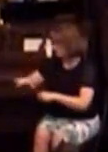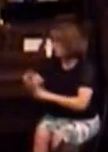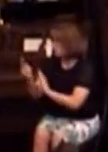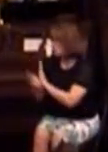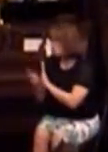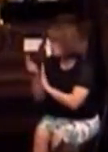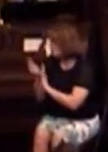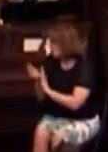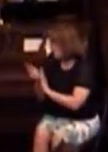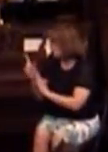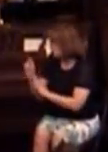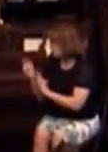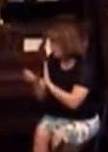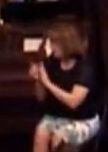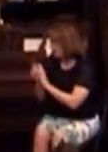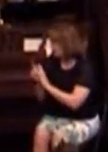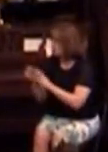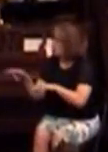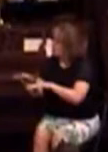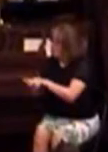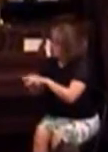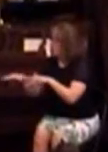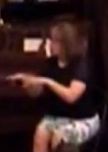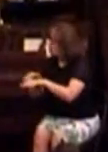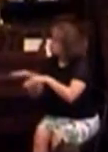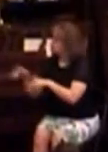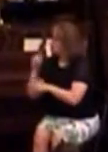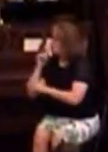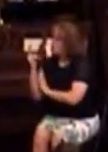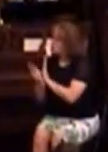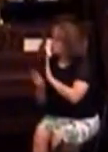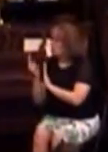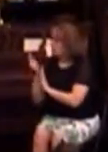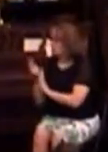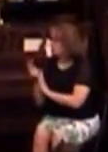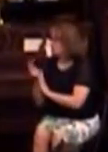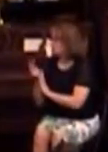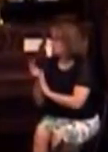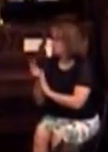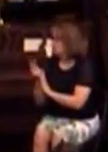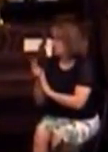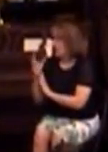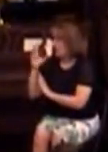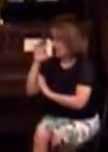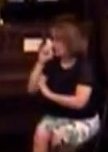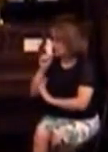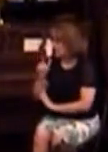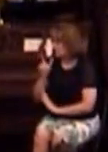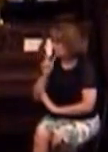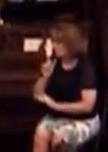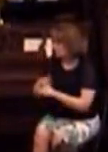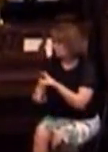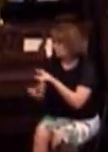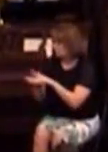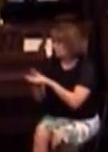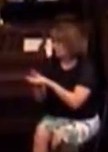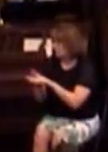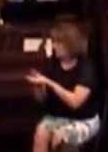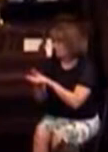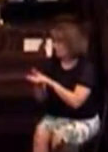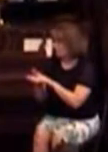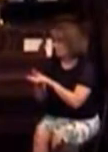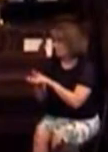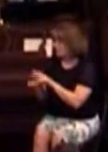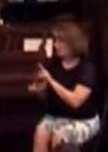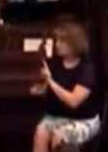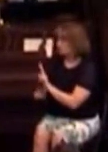they're walking for 2 hours and 20 minutes, and guess who starts walking alongside of them? We all know this story. Who's walking with them? And they don't recognize